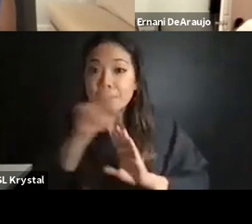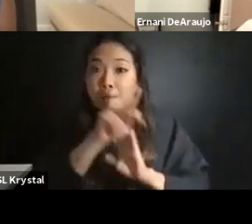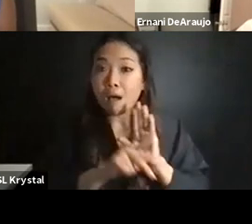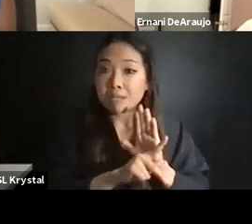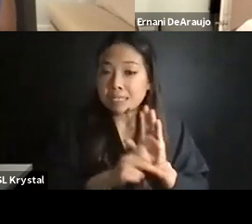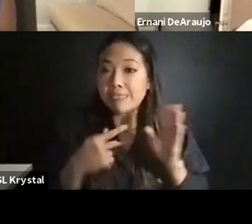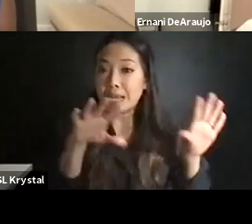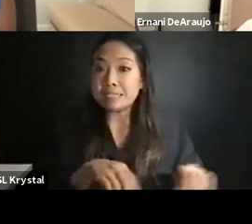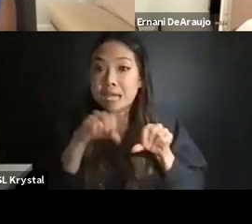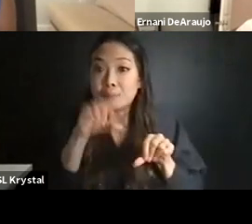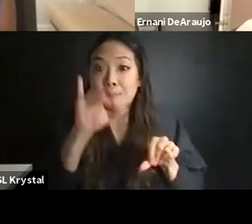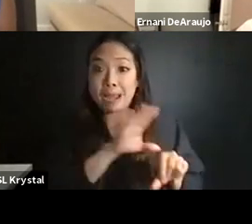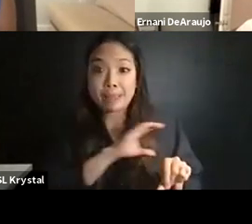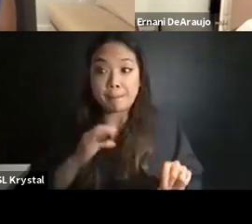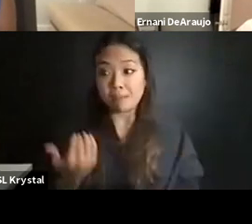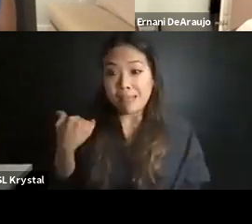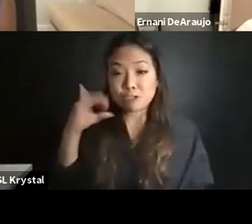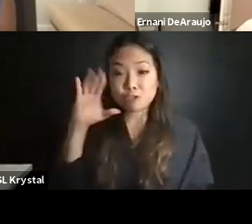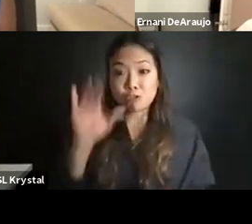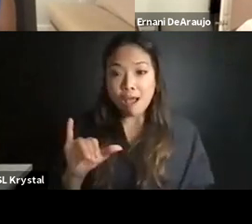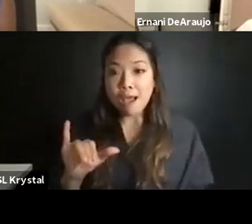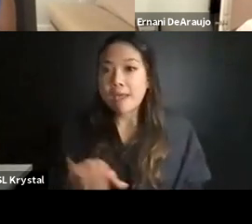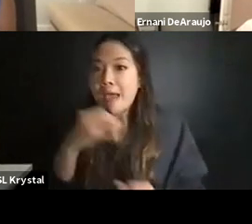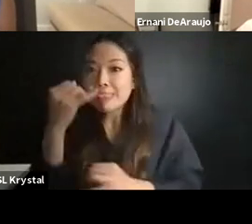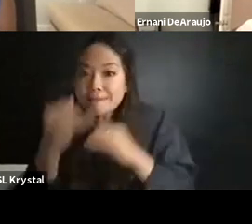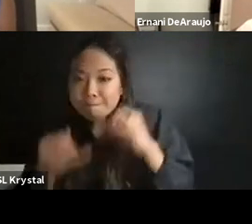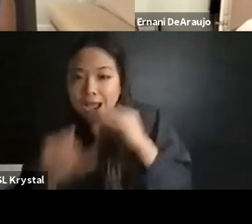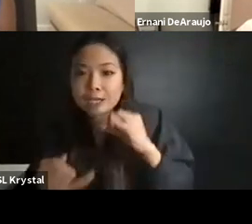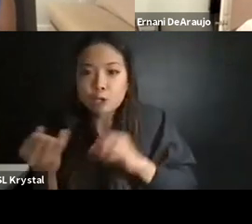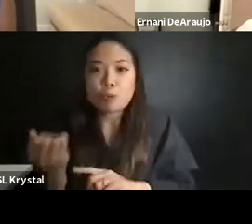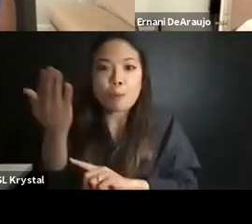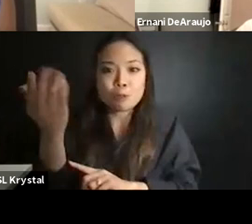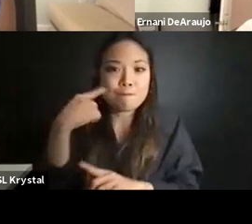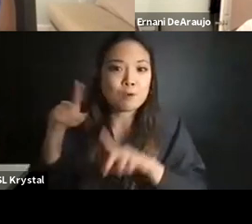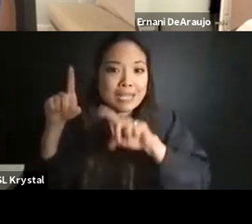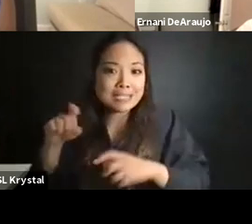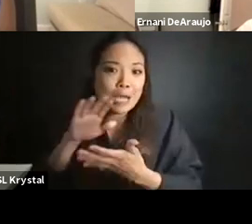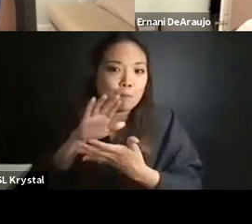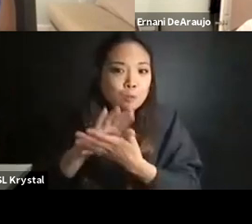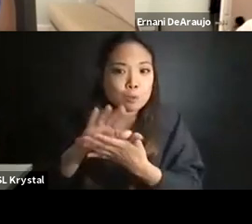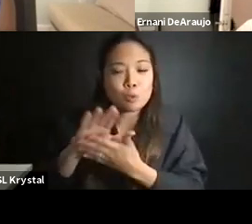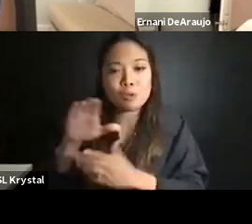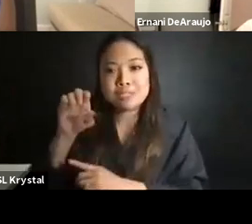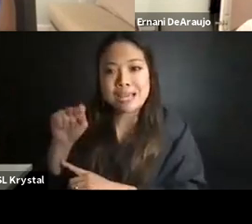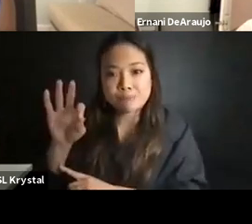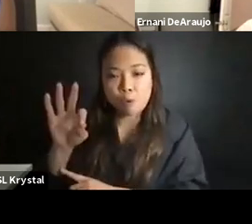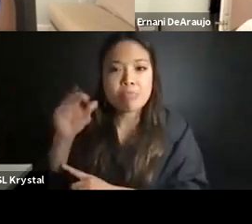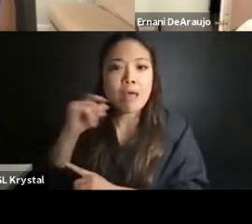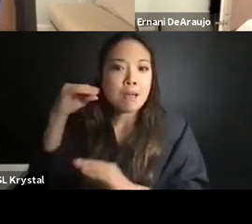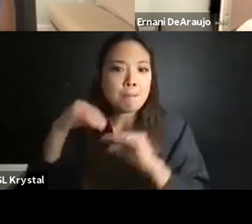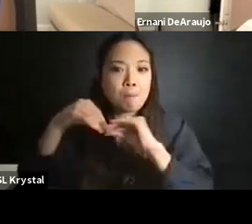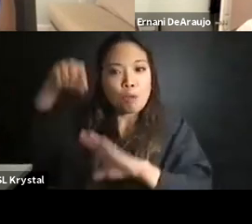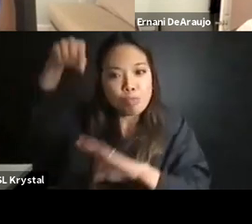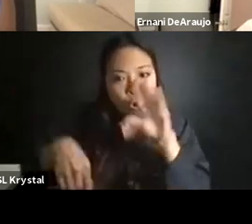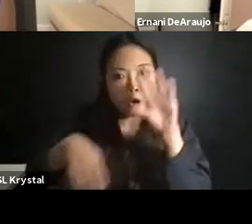adopted by the committee in july and the final proposal of the exam school admissions task force which had been much more thoroughly explained to the